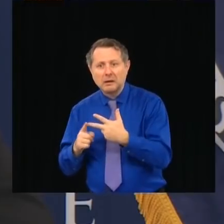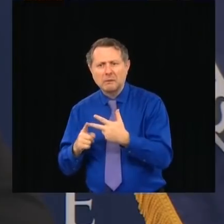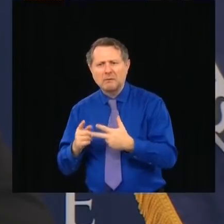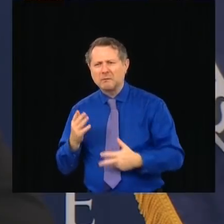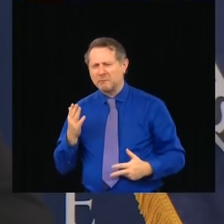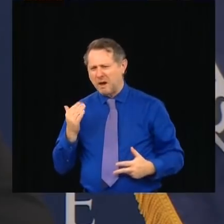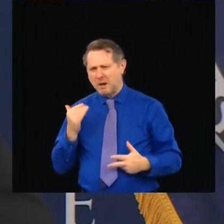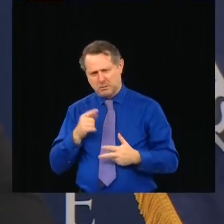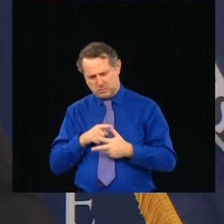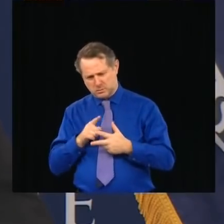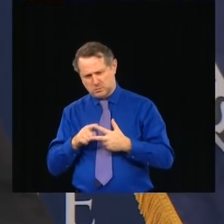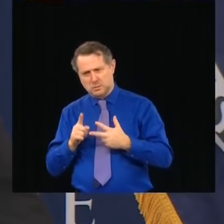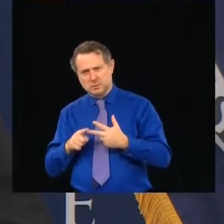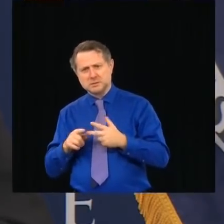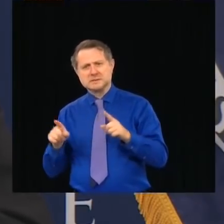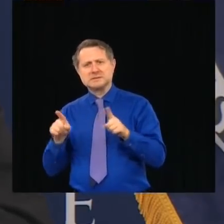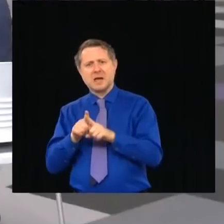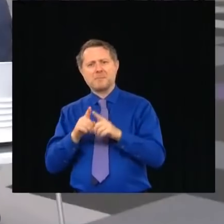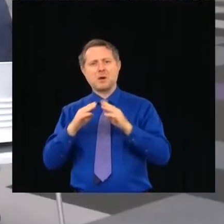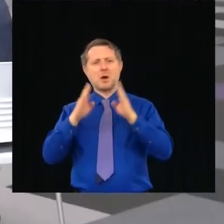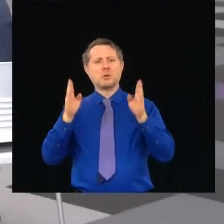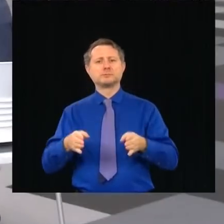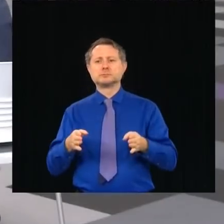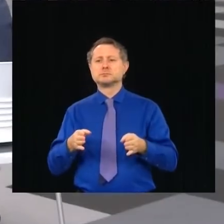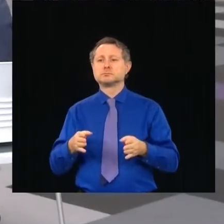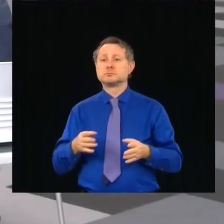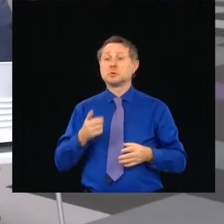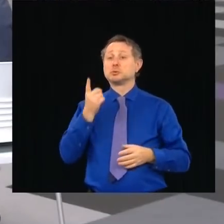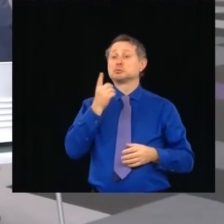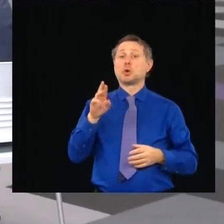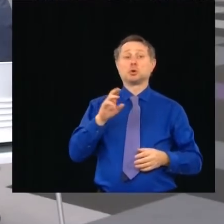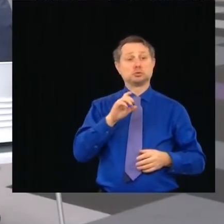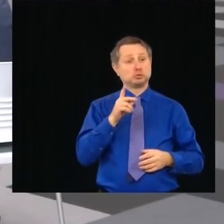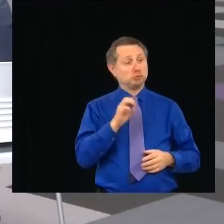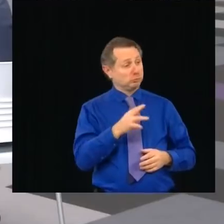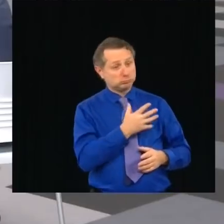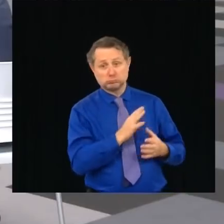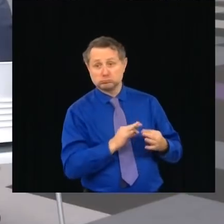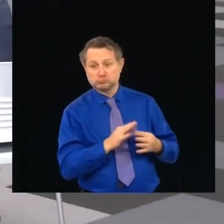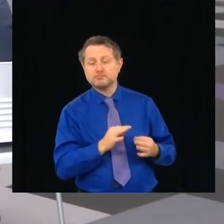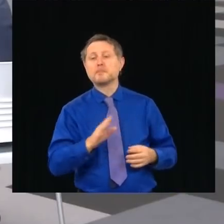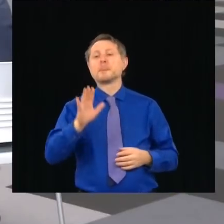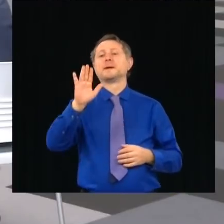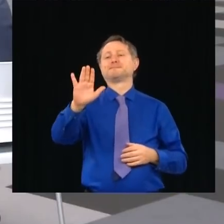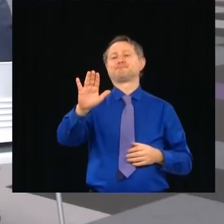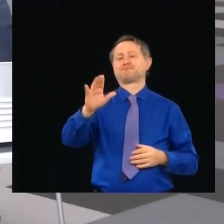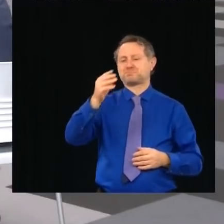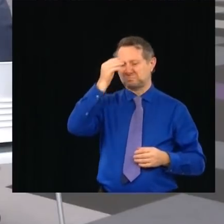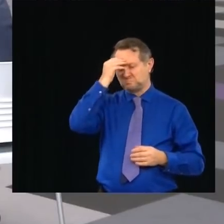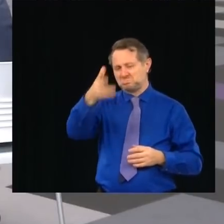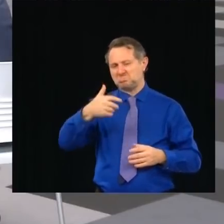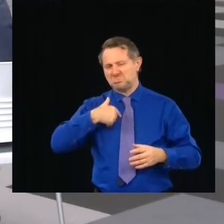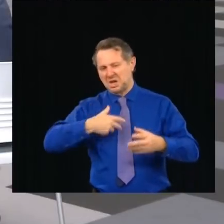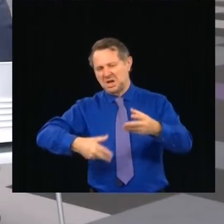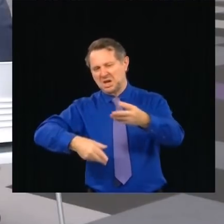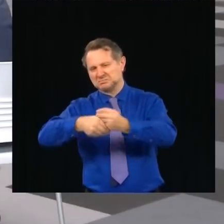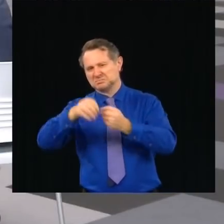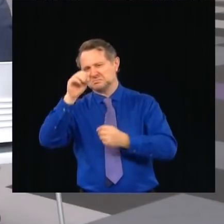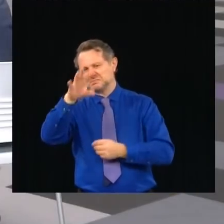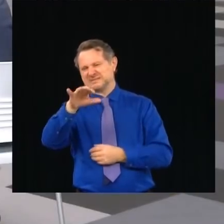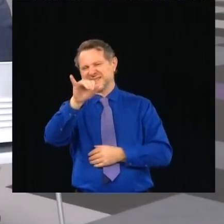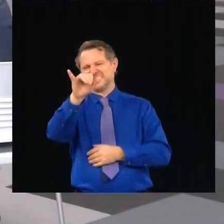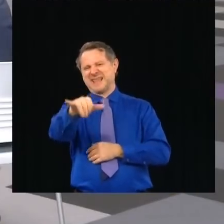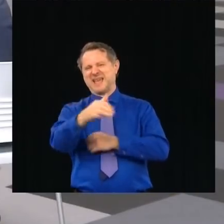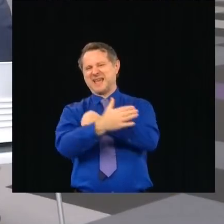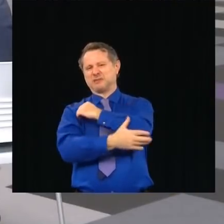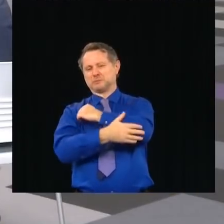place. Dr. Zucker, you want to add anything on that? I think it's just, I would just add that we have been working with the county to address the